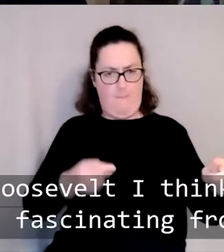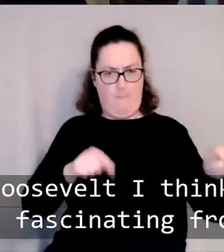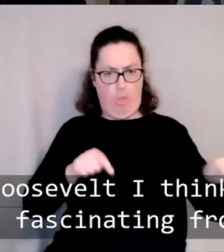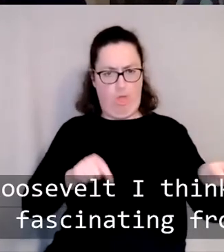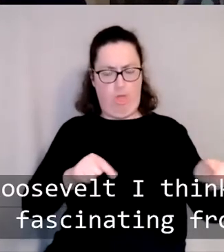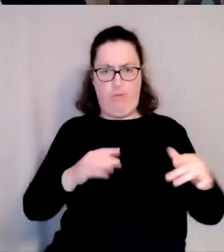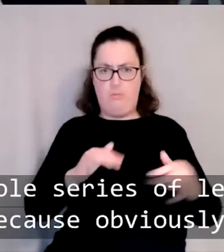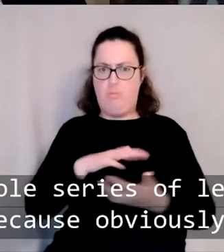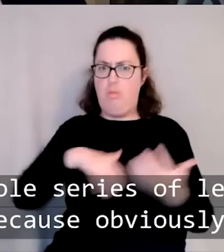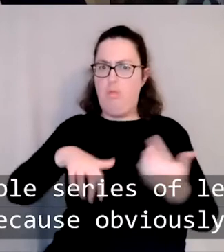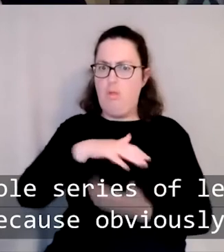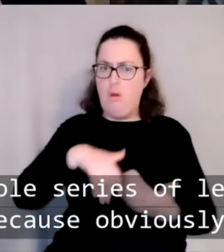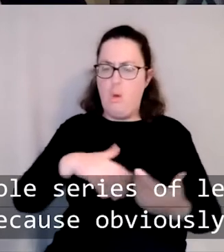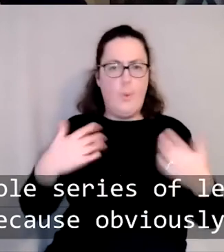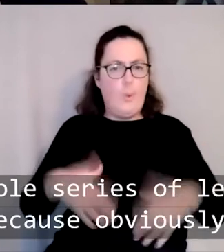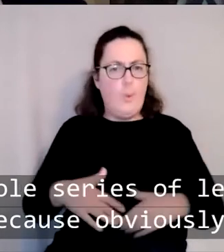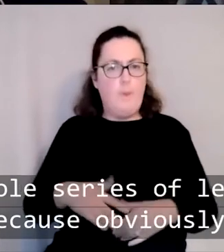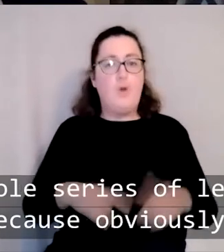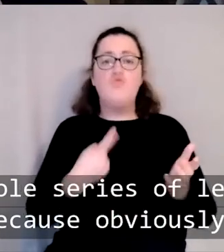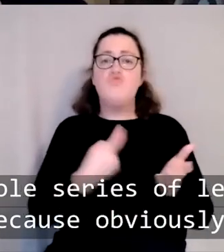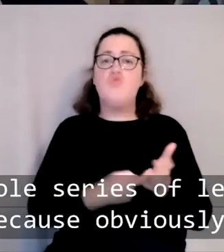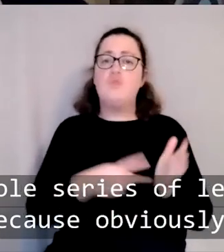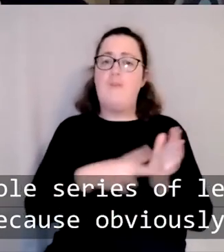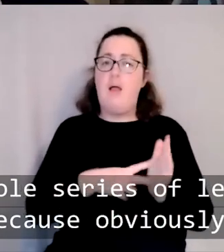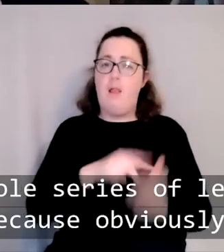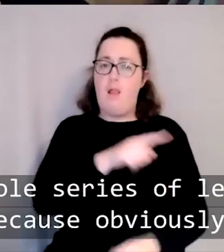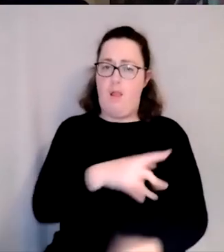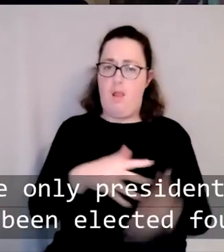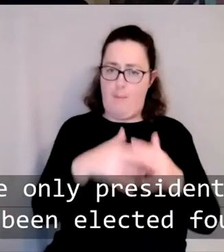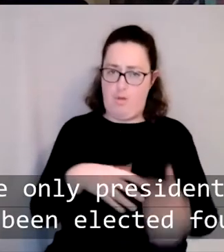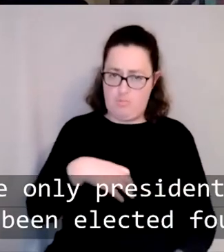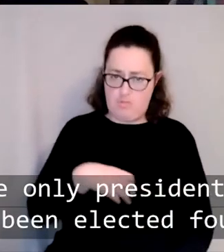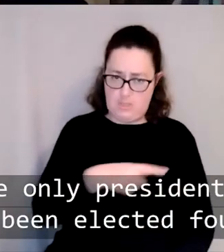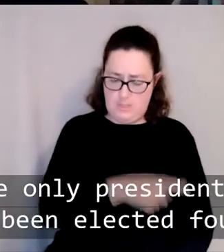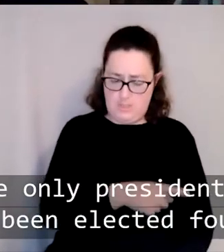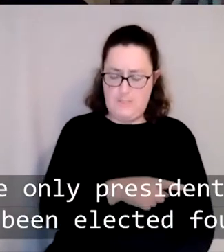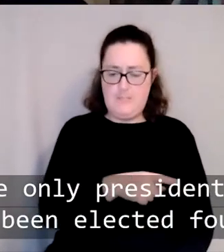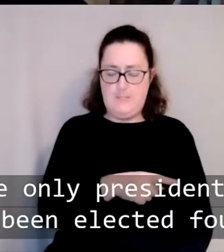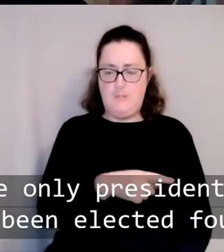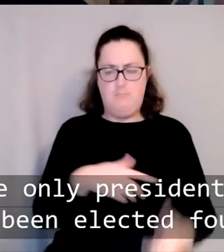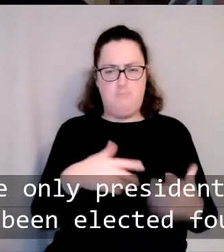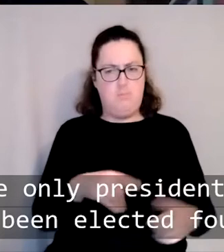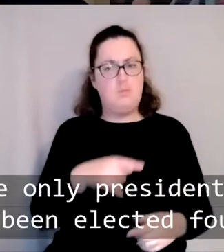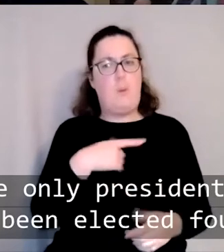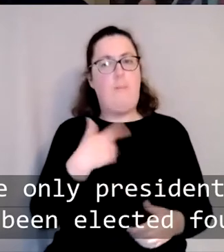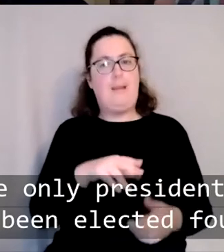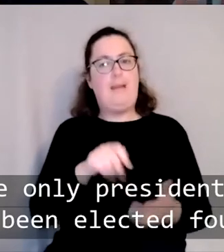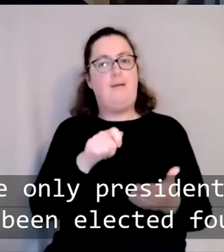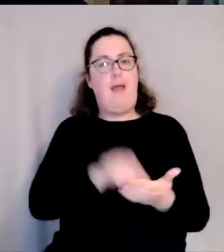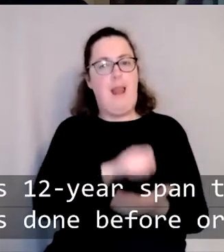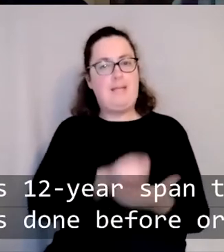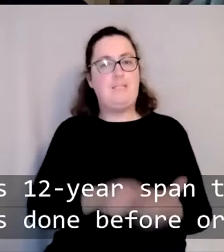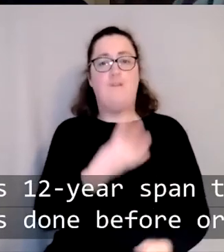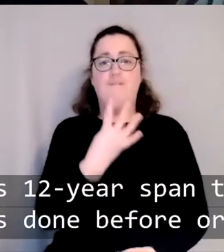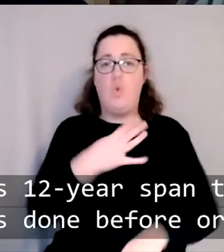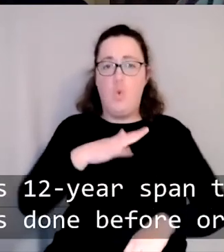I think, is fascinating from a whole series of levels because obviously, he's the only president that's gone and been elected four times.